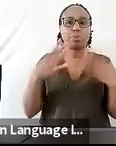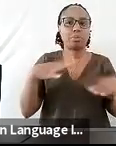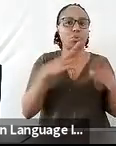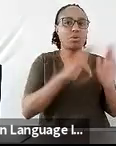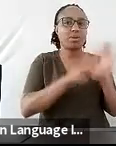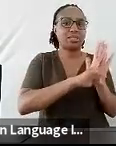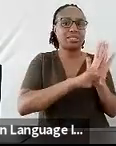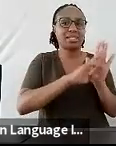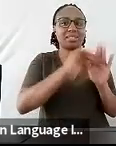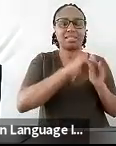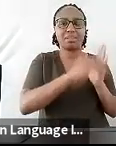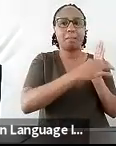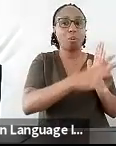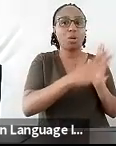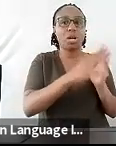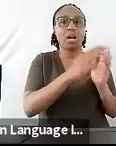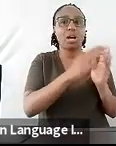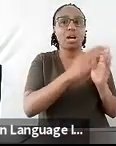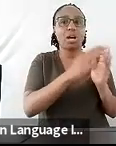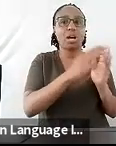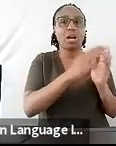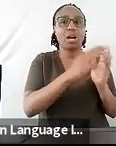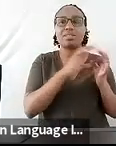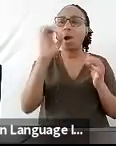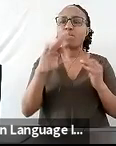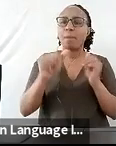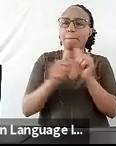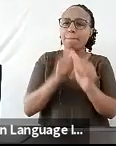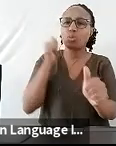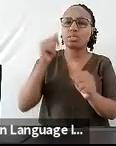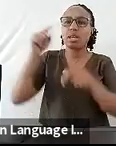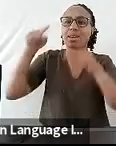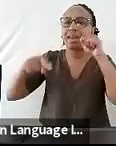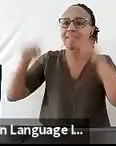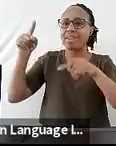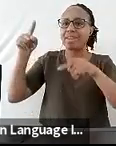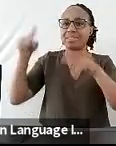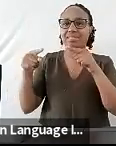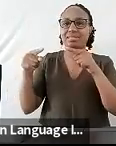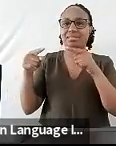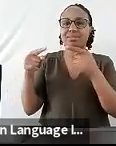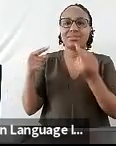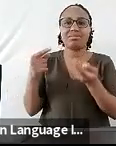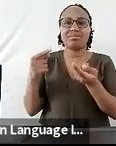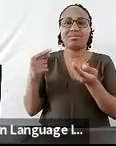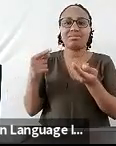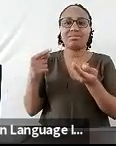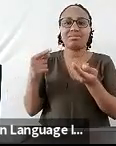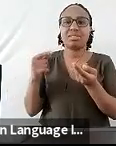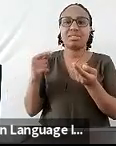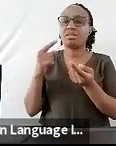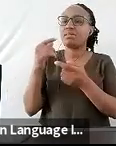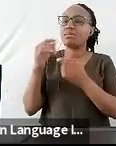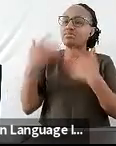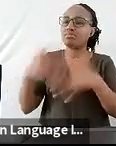in the world. It's got one of the most fascinating histories. And Mexico City is where so much of